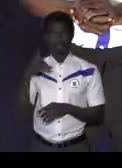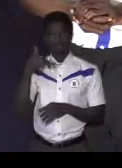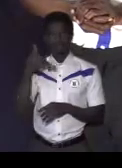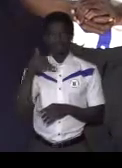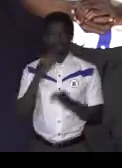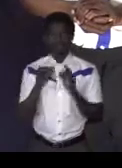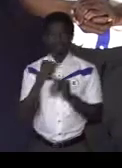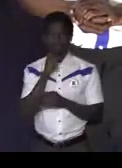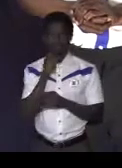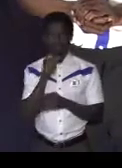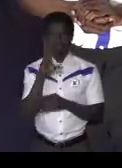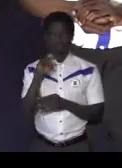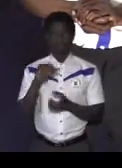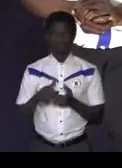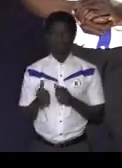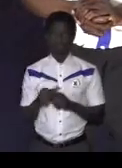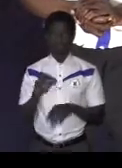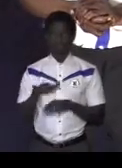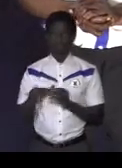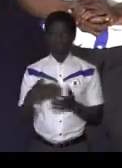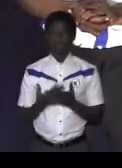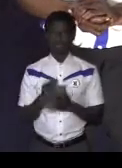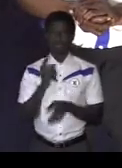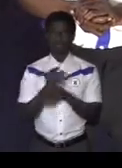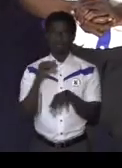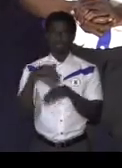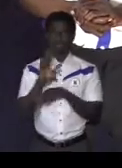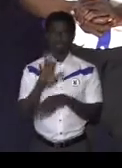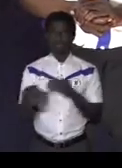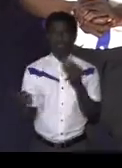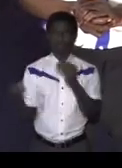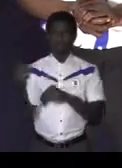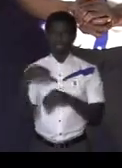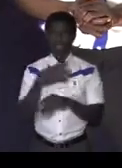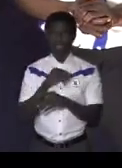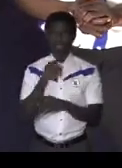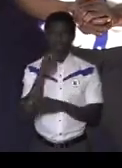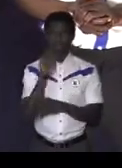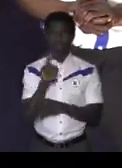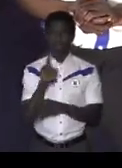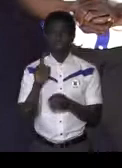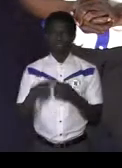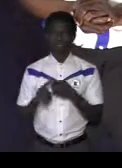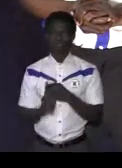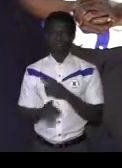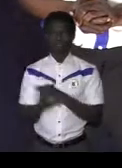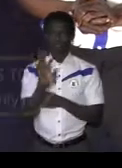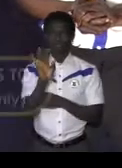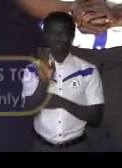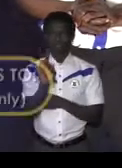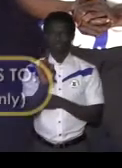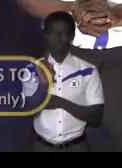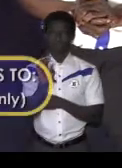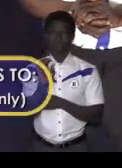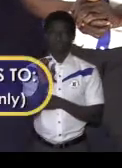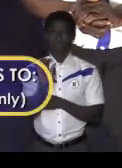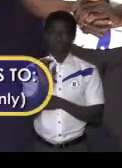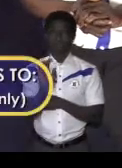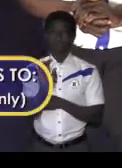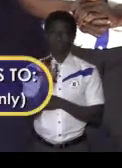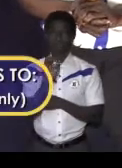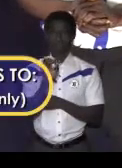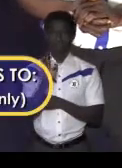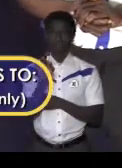smartphones. If not, there's no problem at all. Just send your comments and your questions to 081